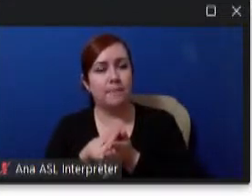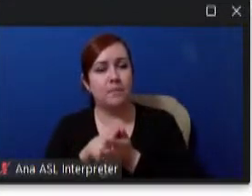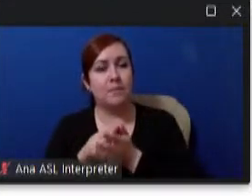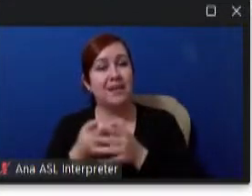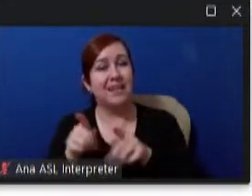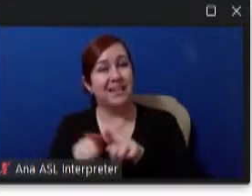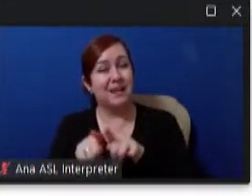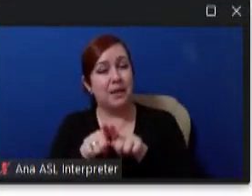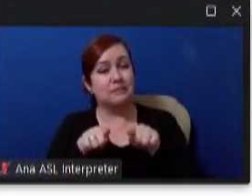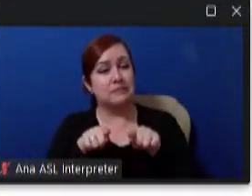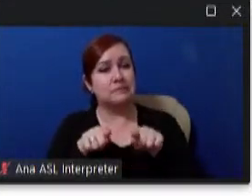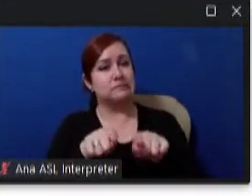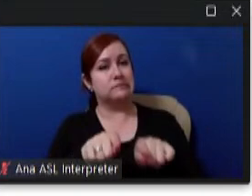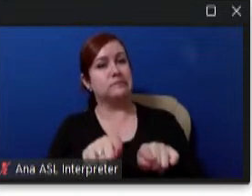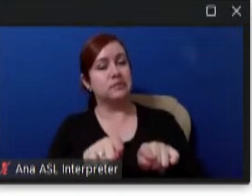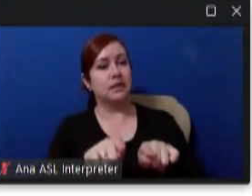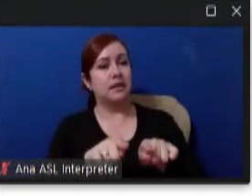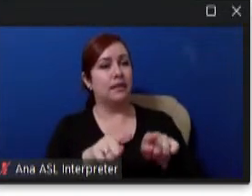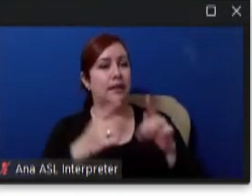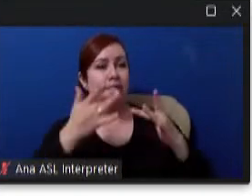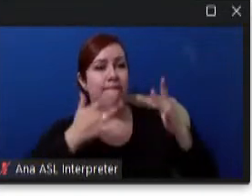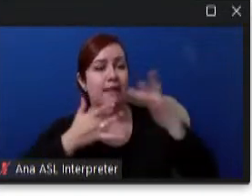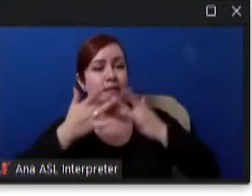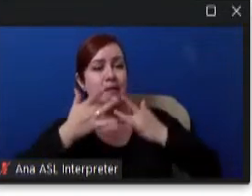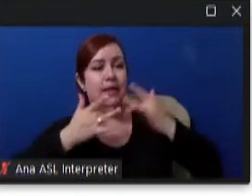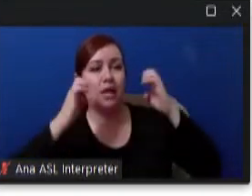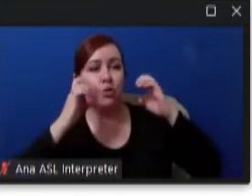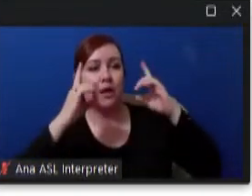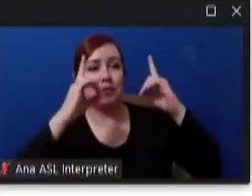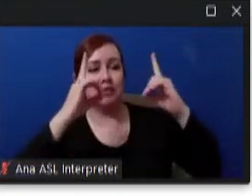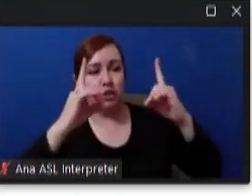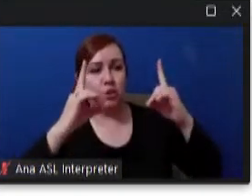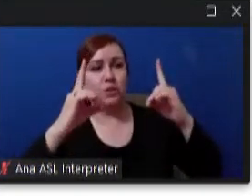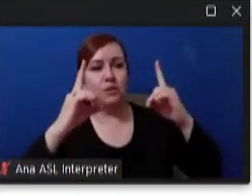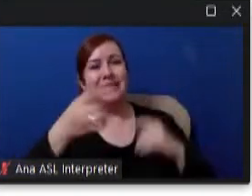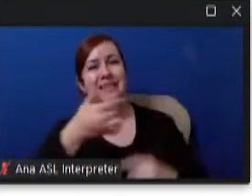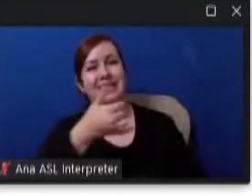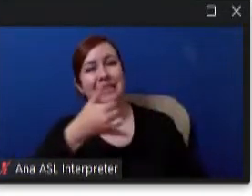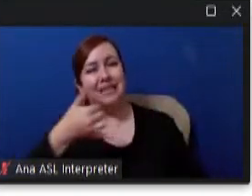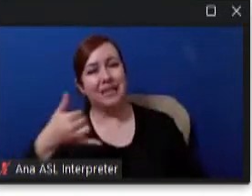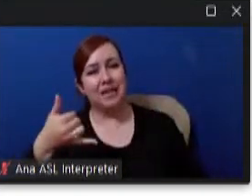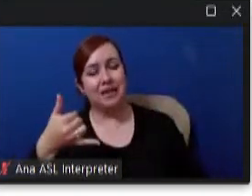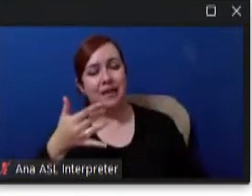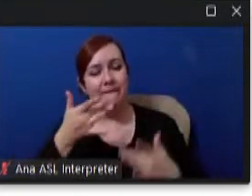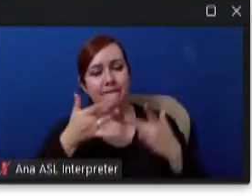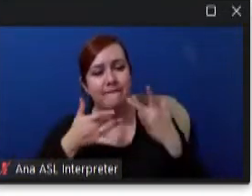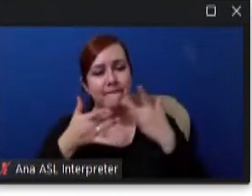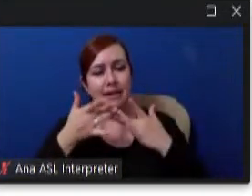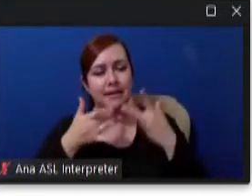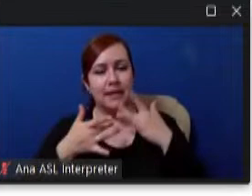that goes hand in hand with the lack of education